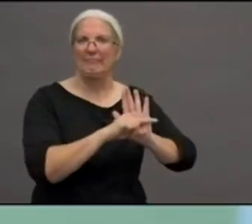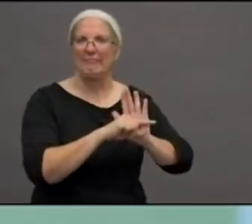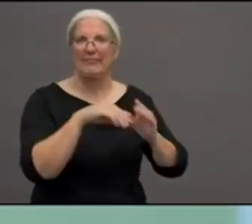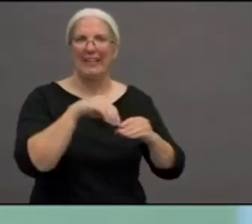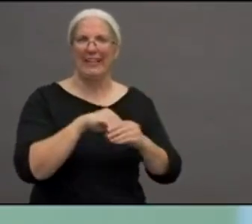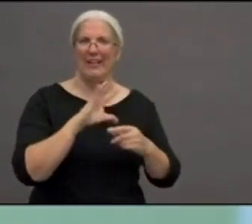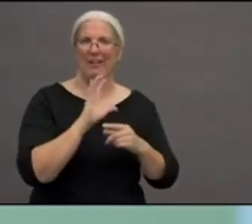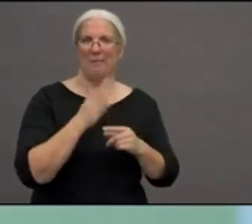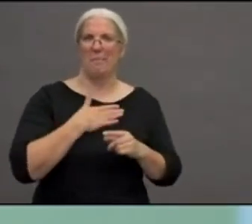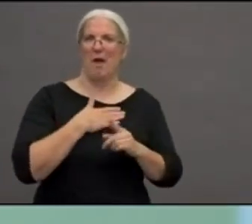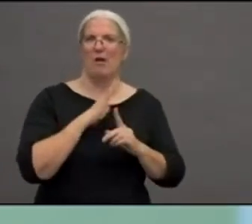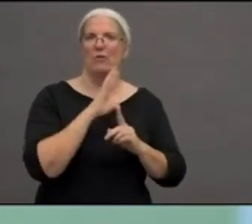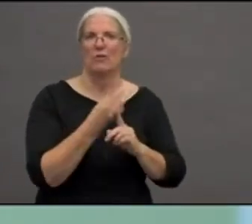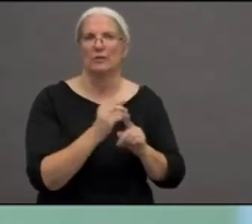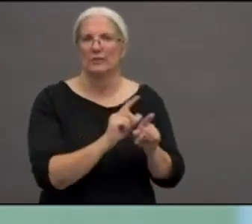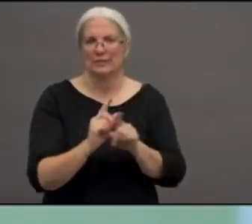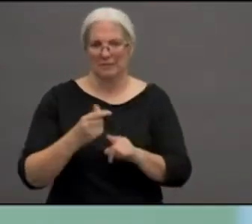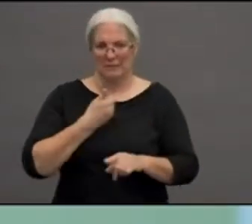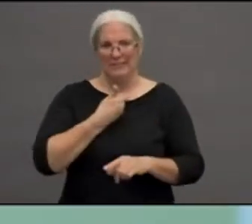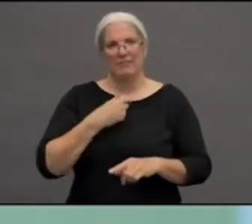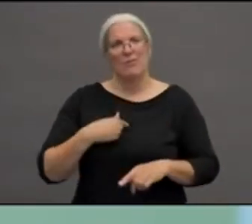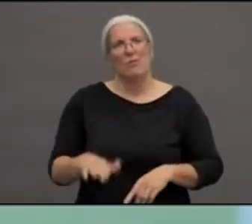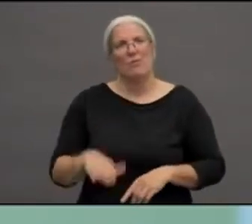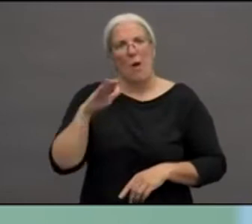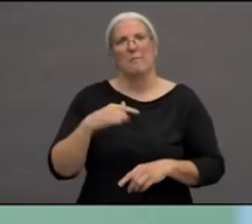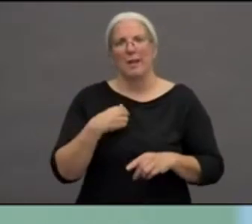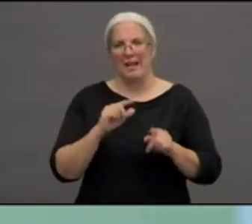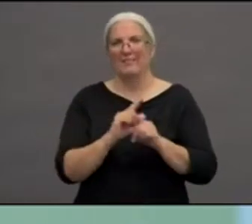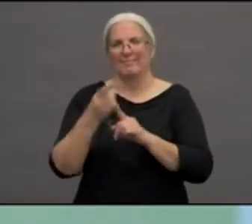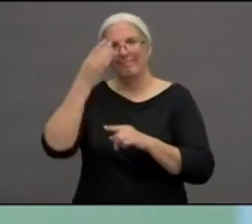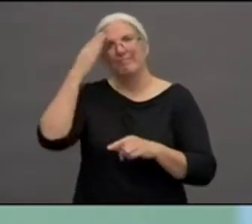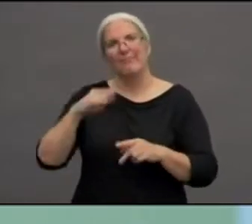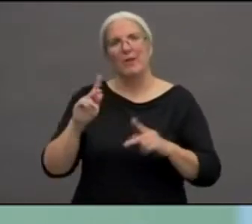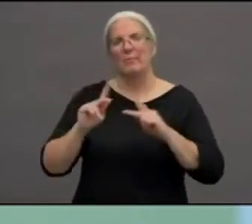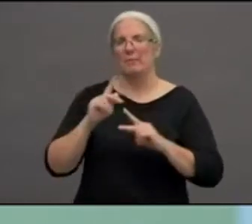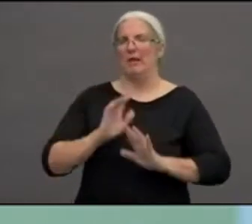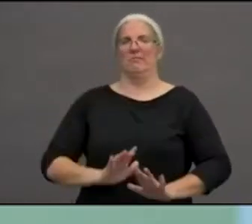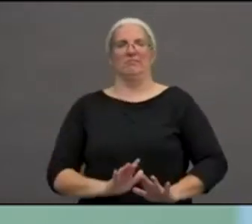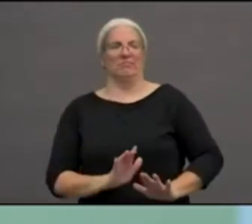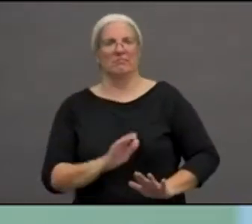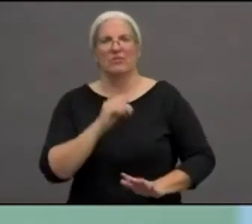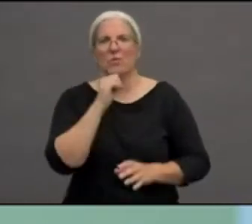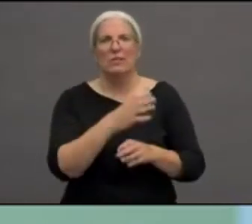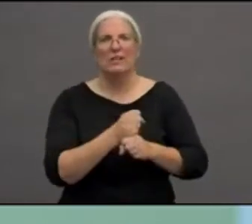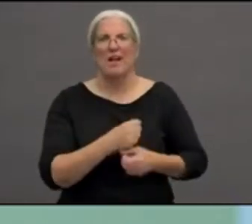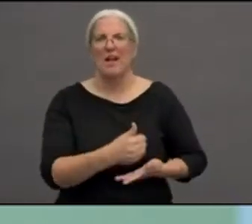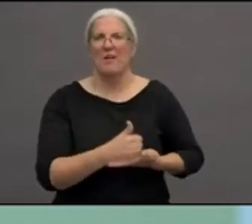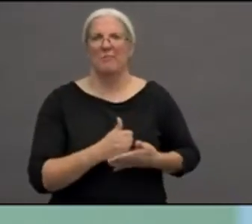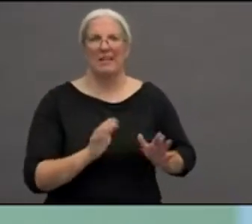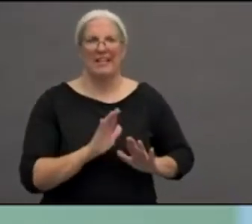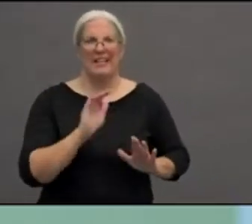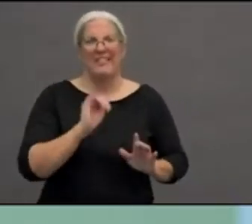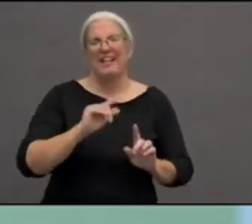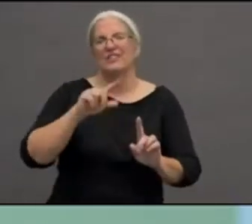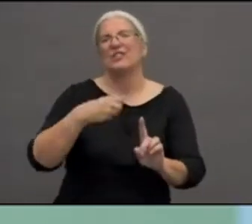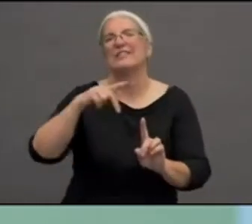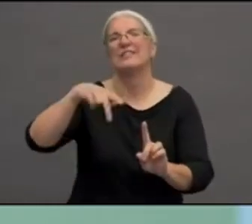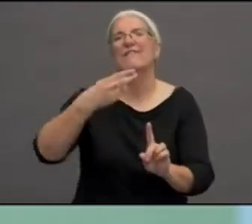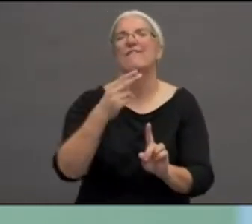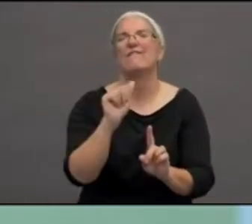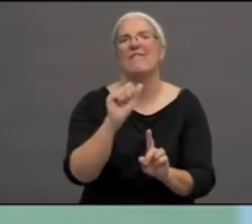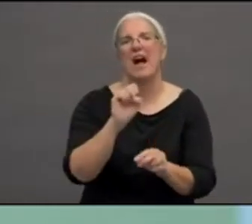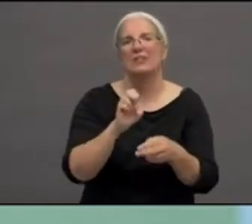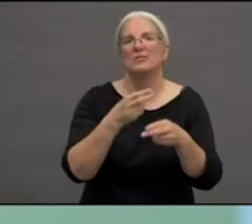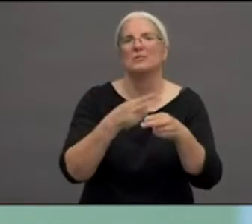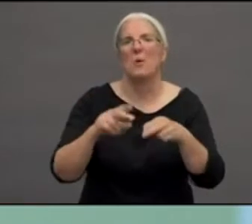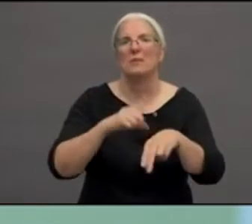up, it was something you don't really talk about, or it's like, oh, maybe you're just like, it's just a phase. But sometimes we do need to